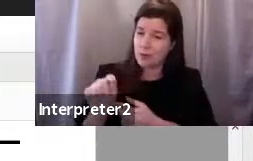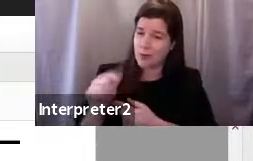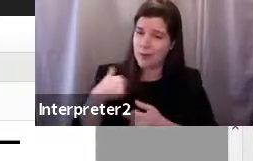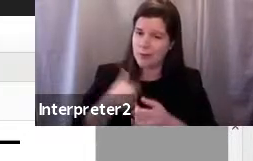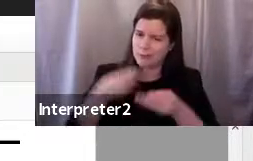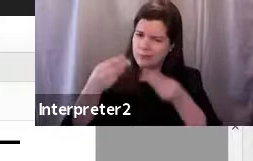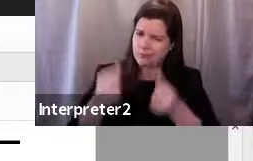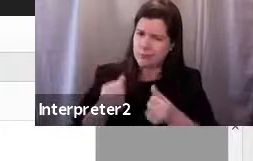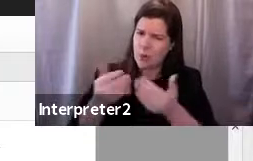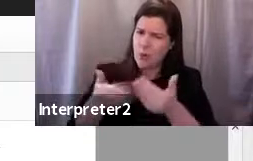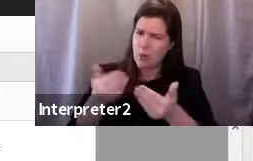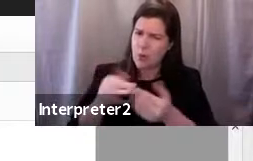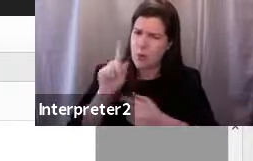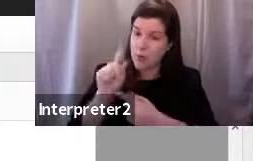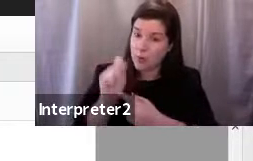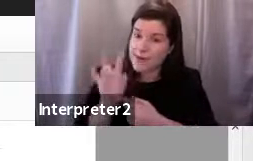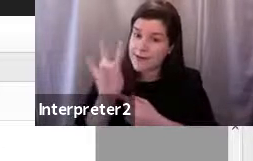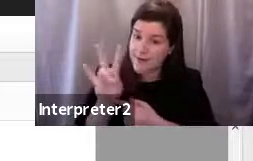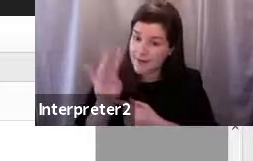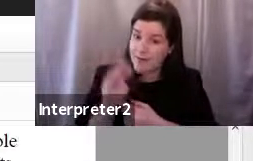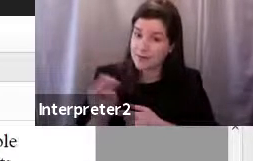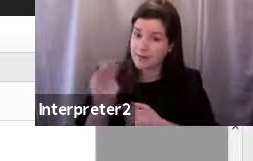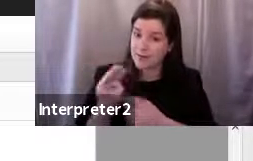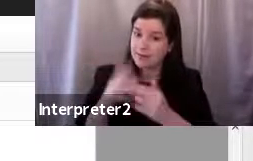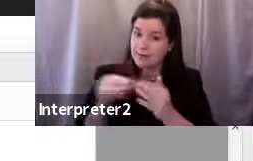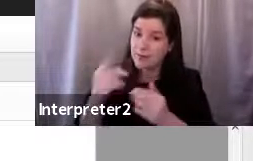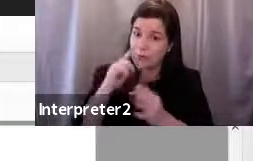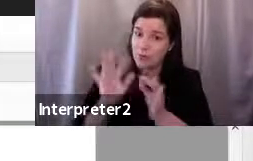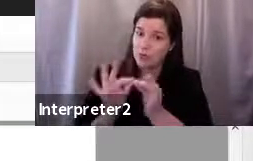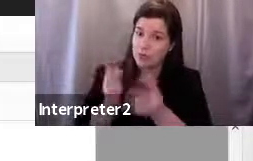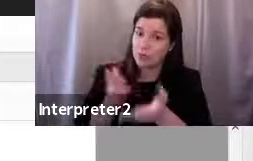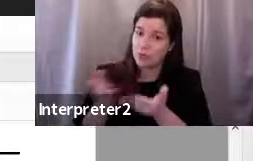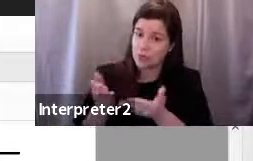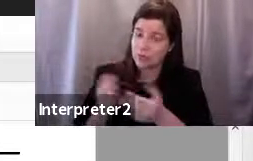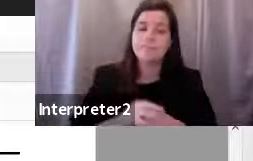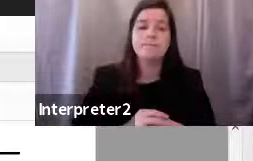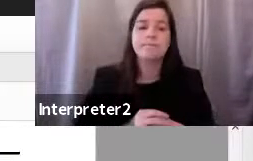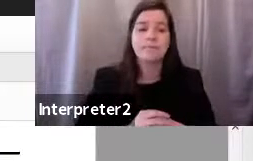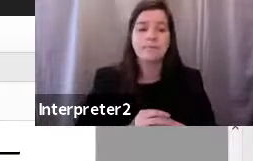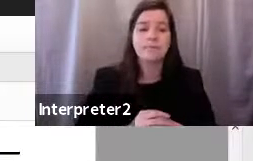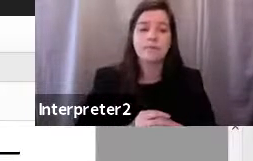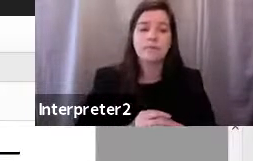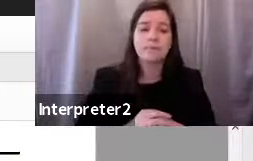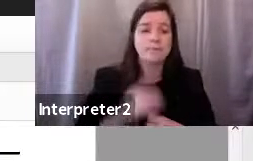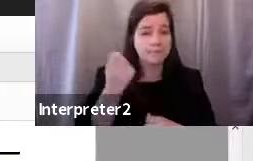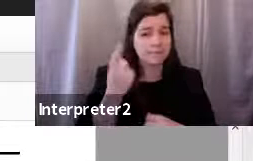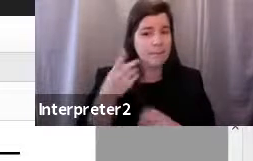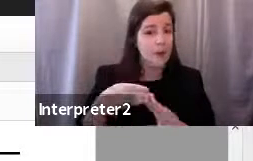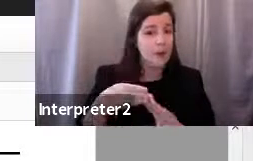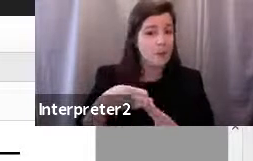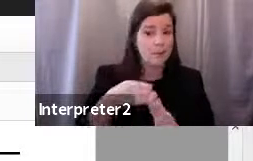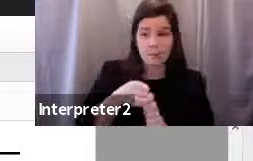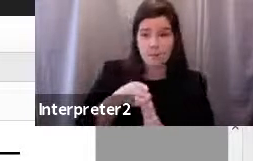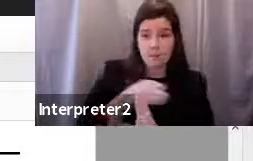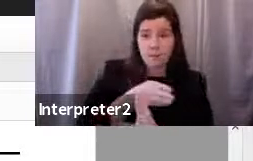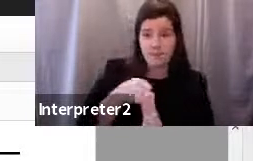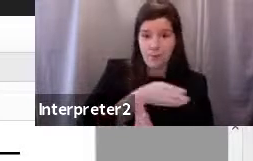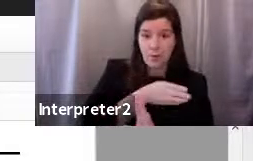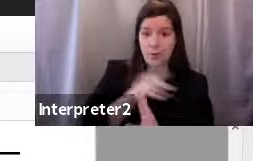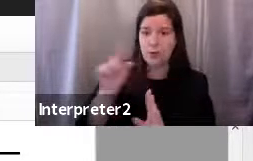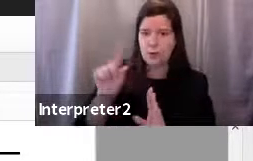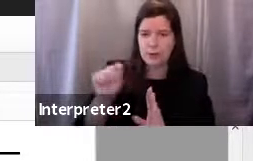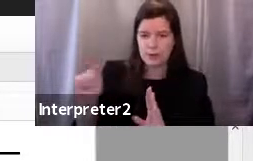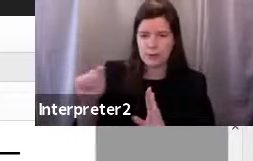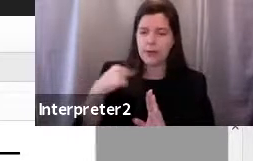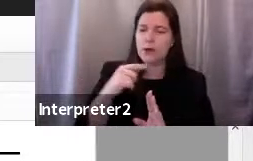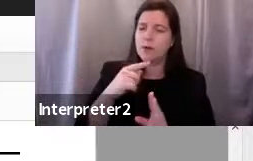to $1.7 million on interpreting services. So prior to calendar 2020, the state had a statewide